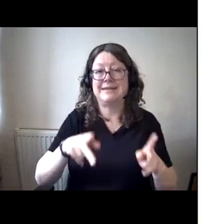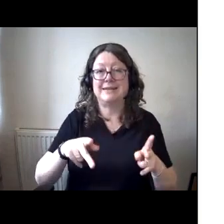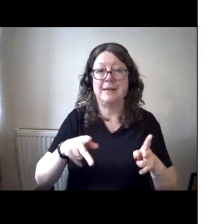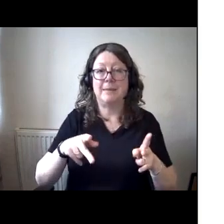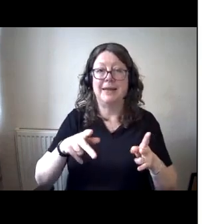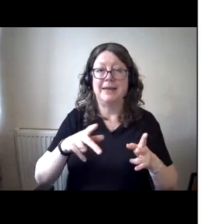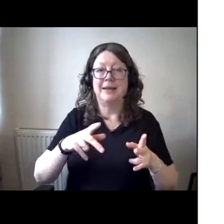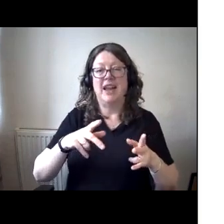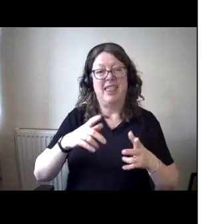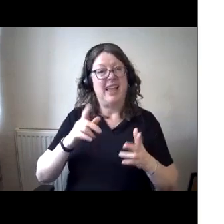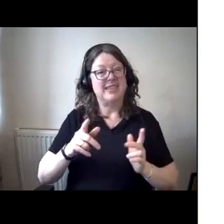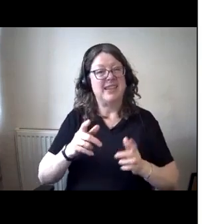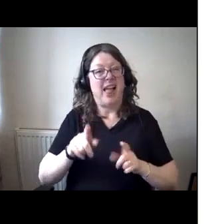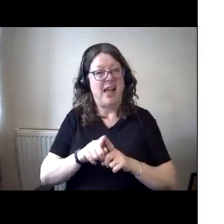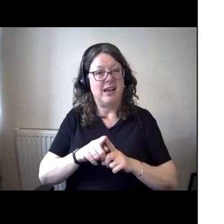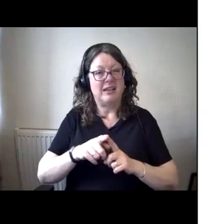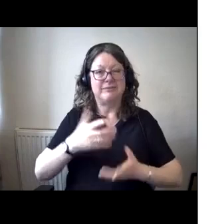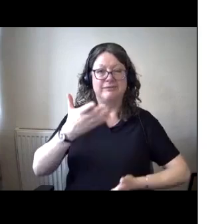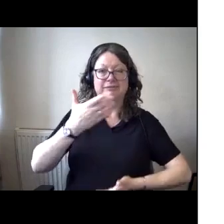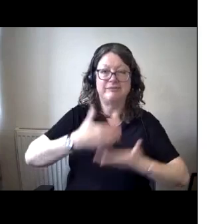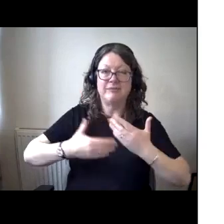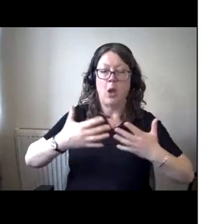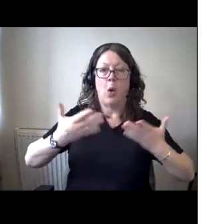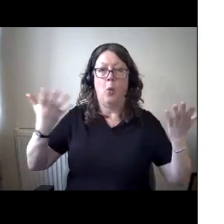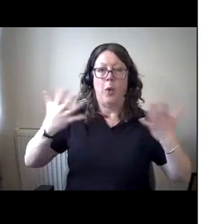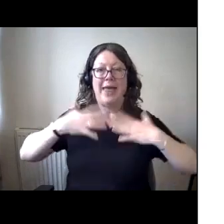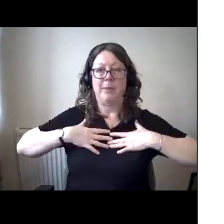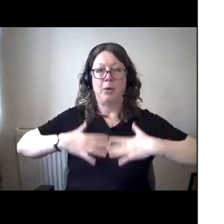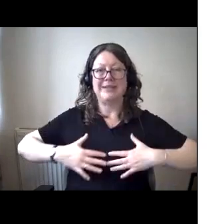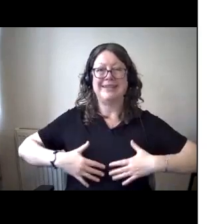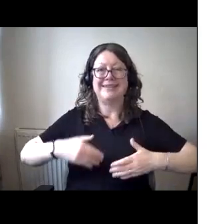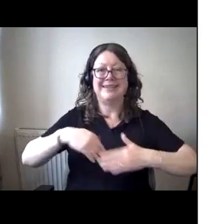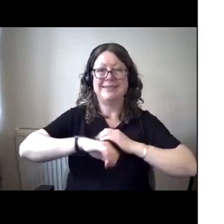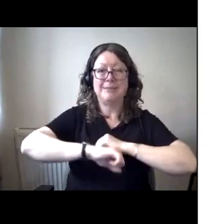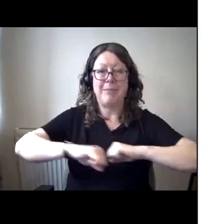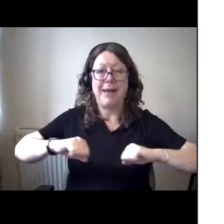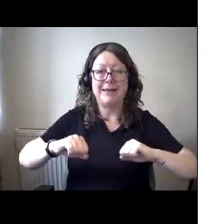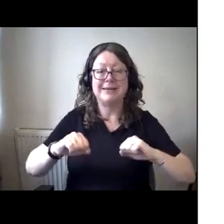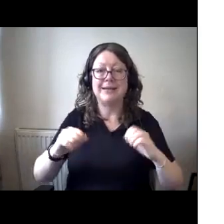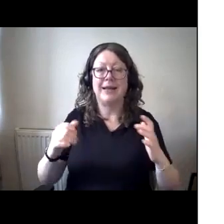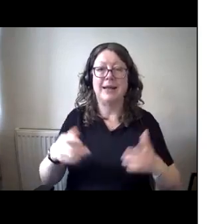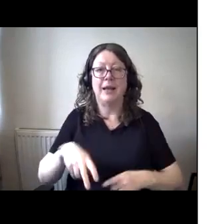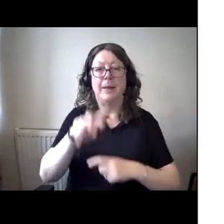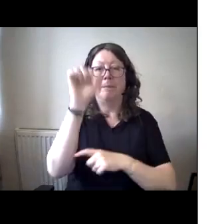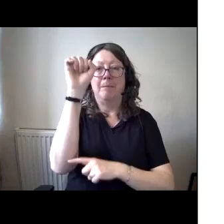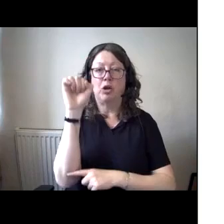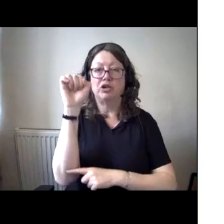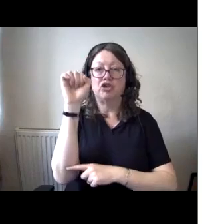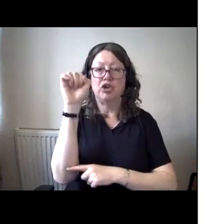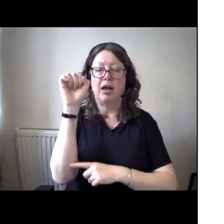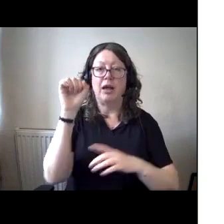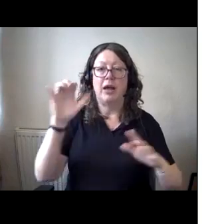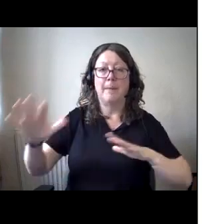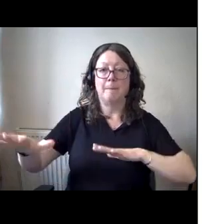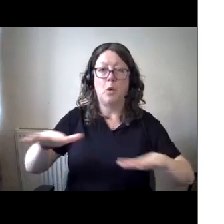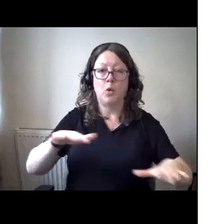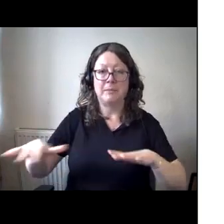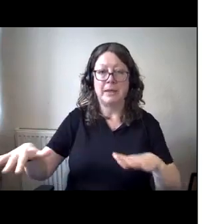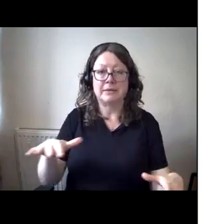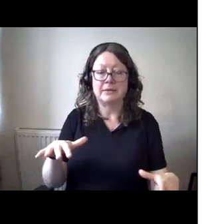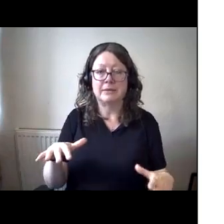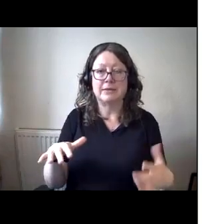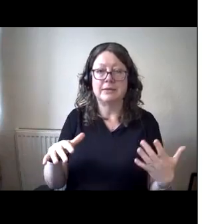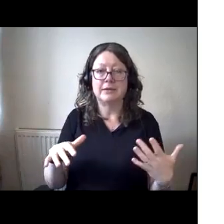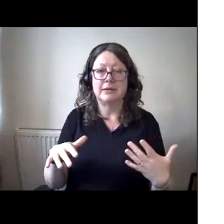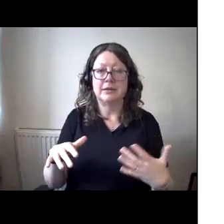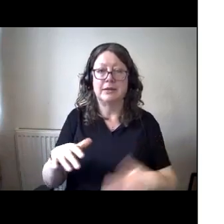different parts of our body are, how they're moving, helps us to maintain our posture. Alongside that vestibular system, helps